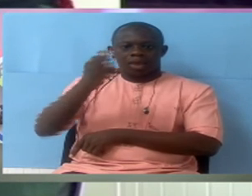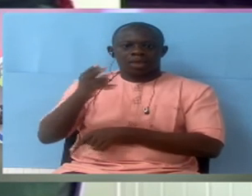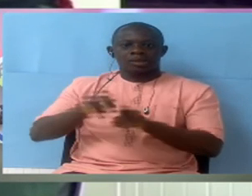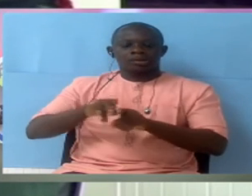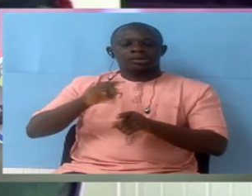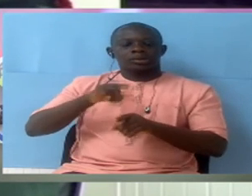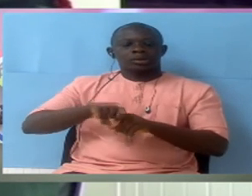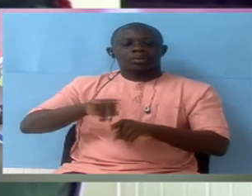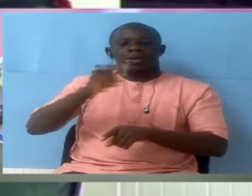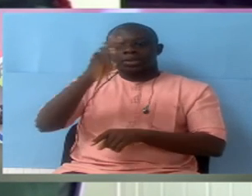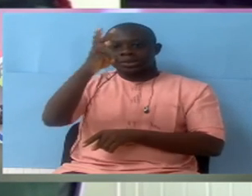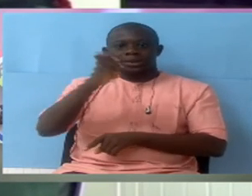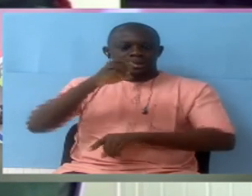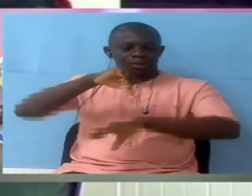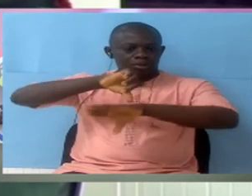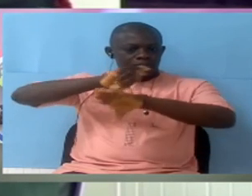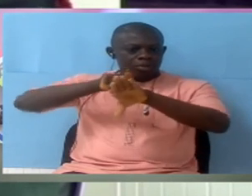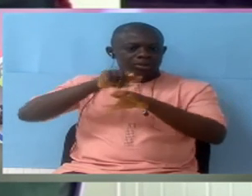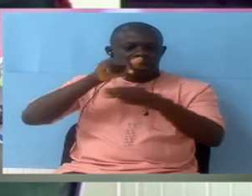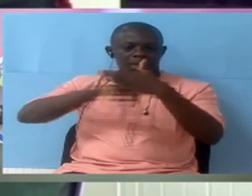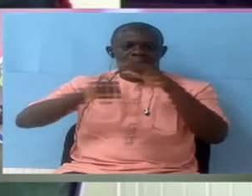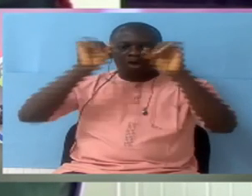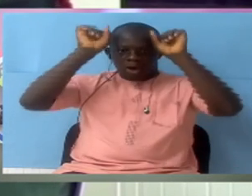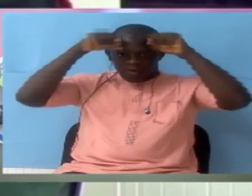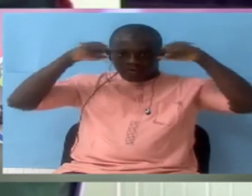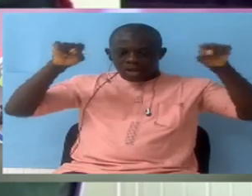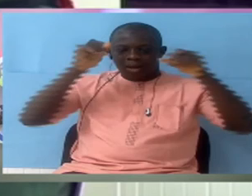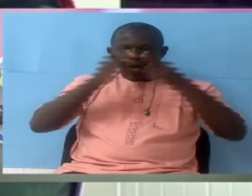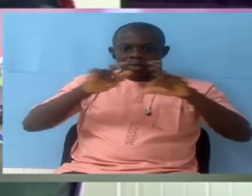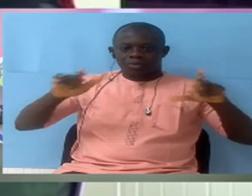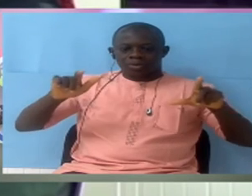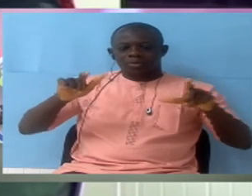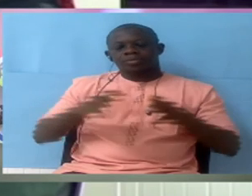Fula. Lu tollu ci fanwéré minute way ci Lucky Pool lañ doon wax.